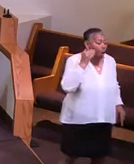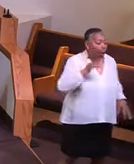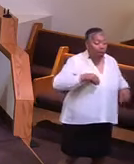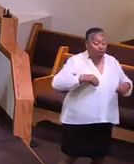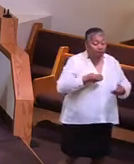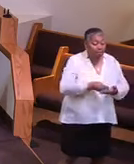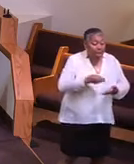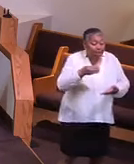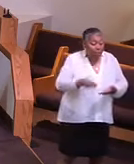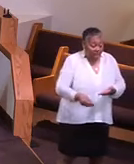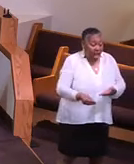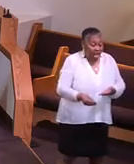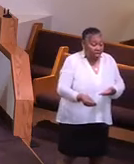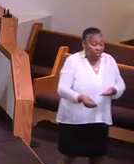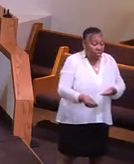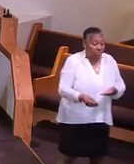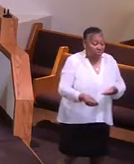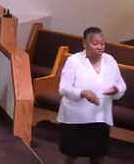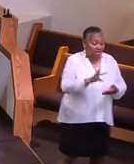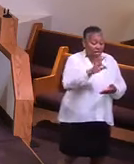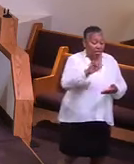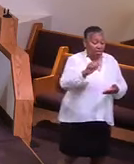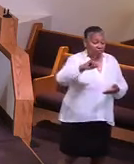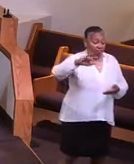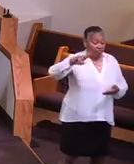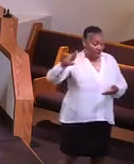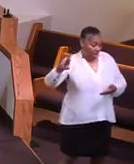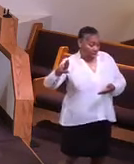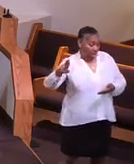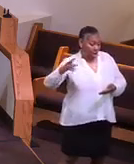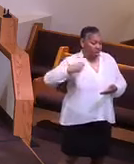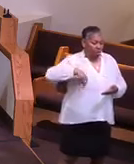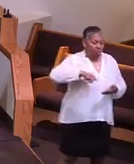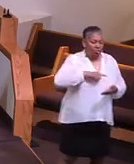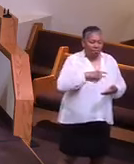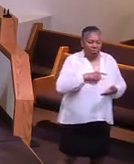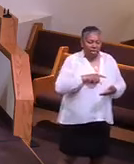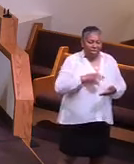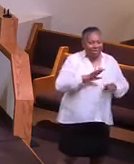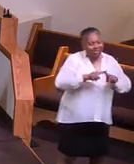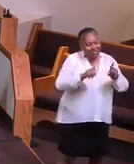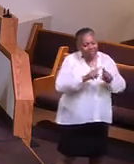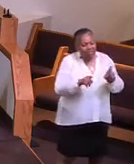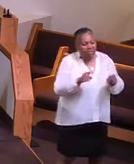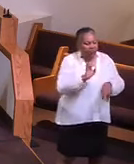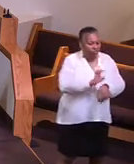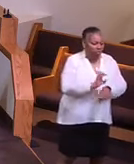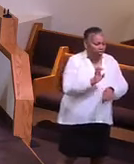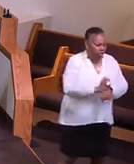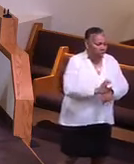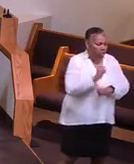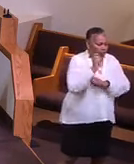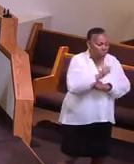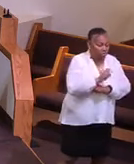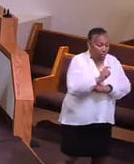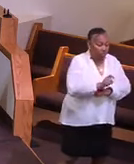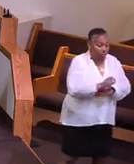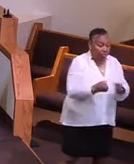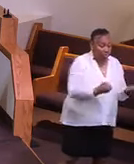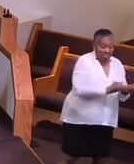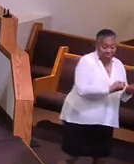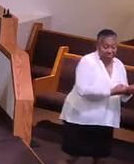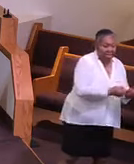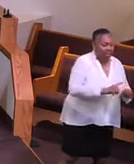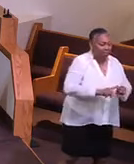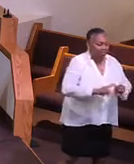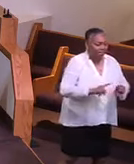It is not sponsored by us, but we are hosting it. It was hosted at another church. They had a conflict in their calendars, and I